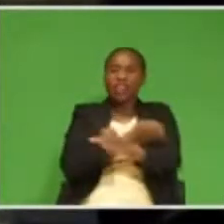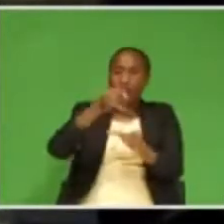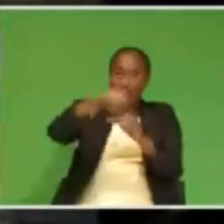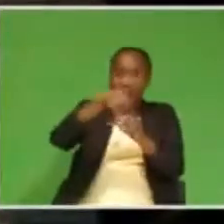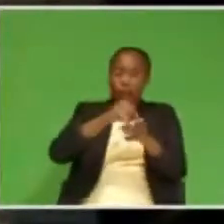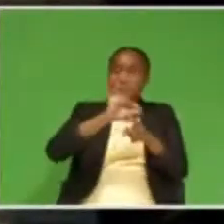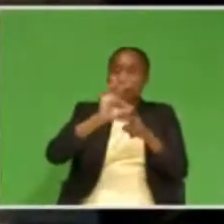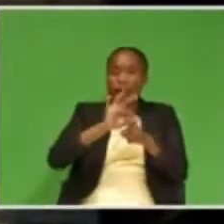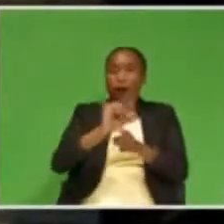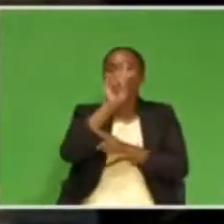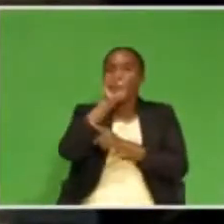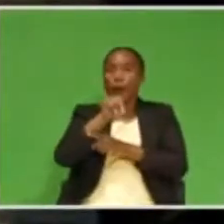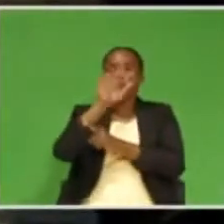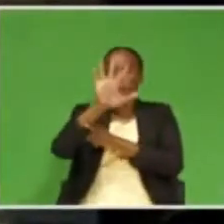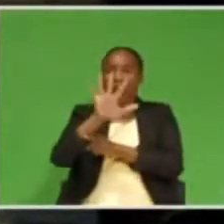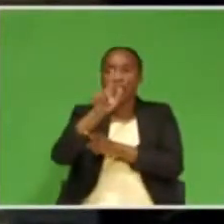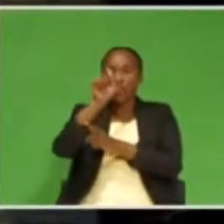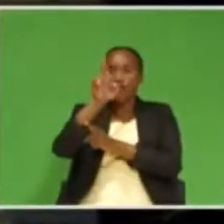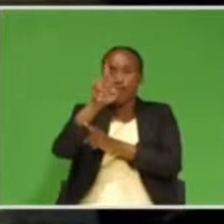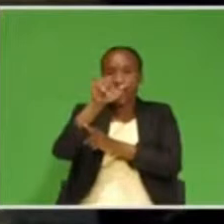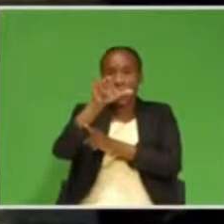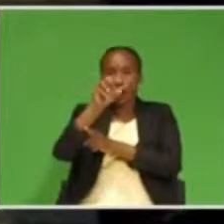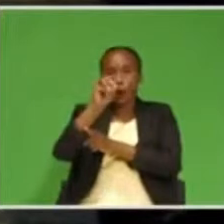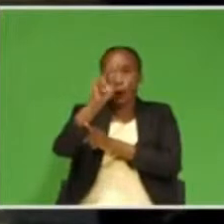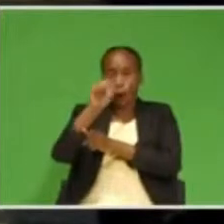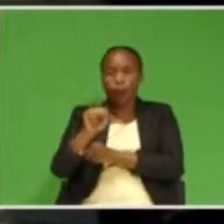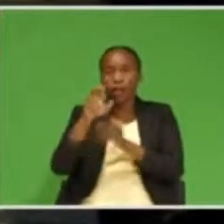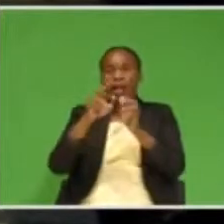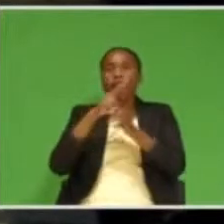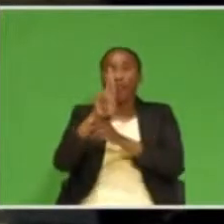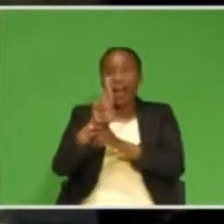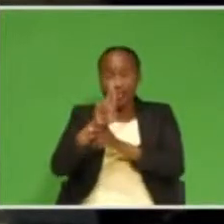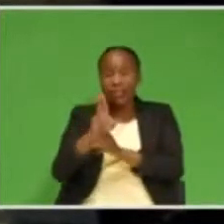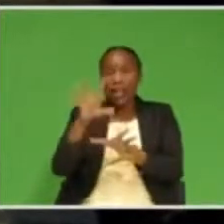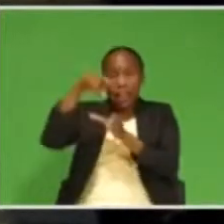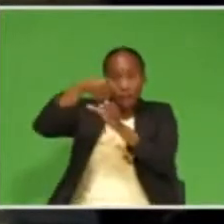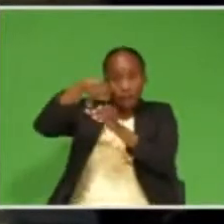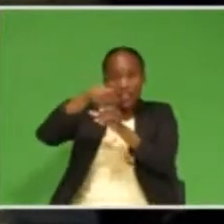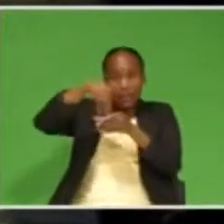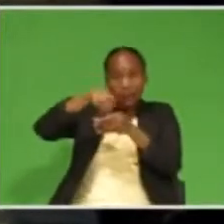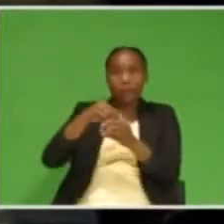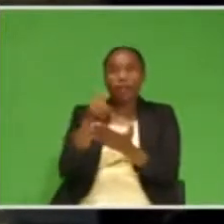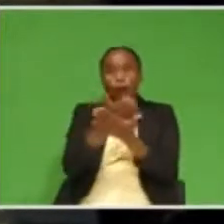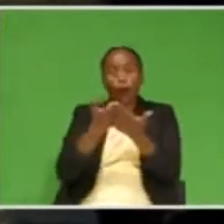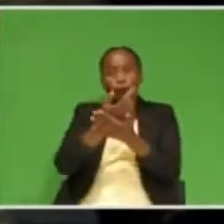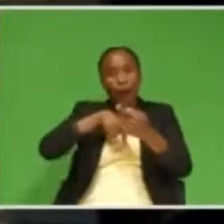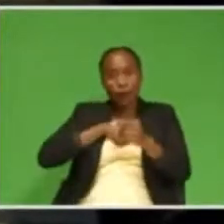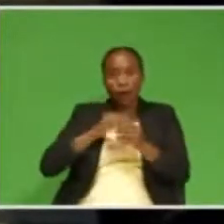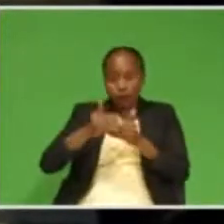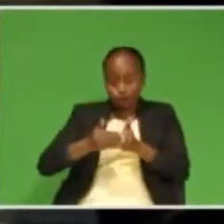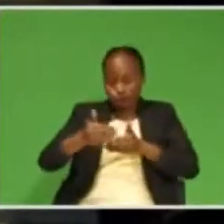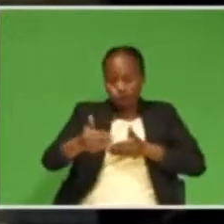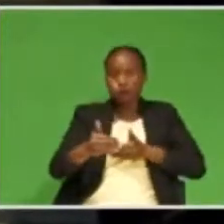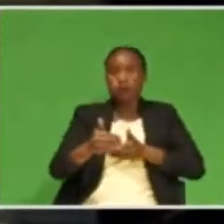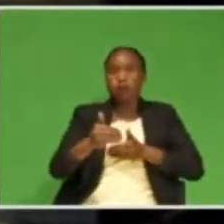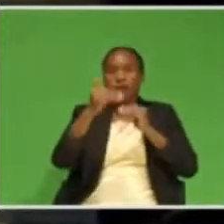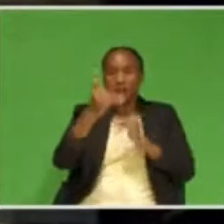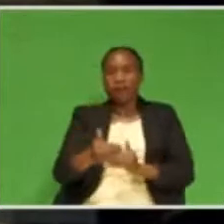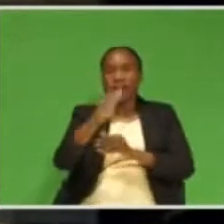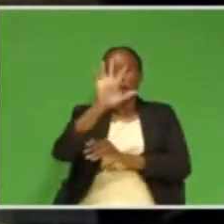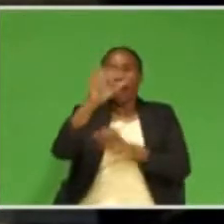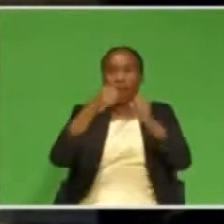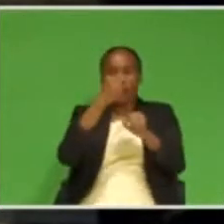1.5 trillion rand will be invested in our economy over the next 5 years in